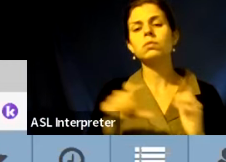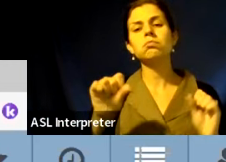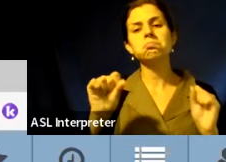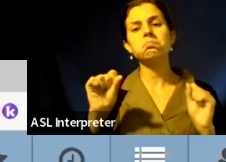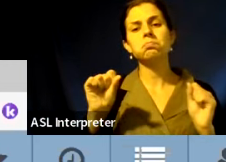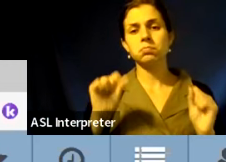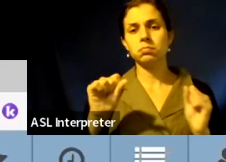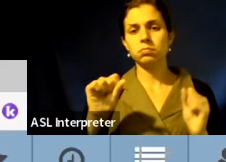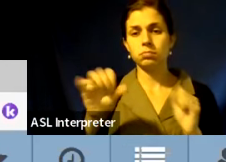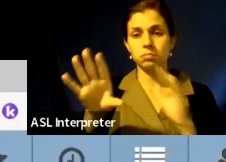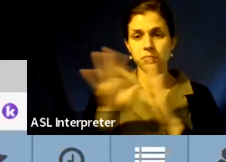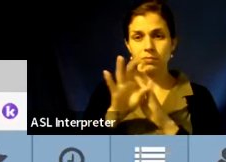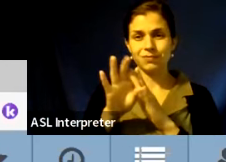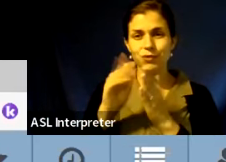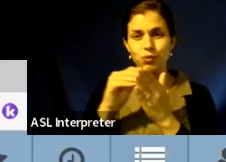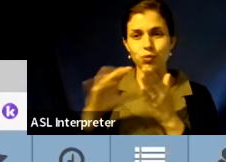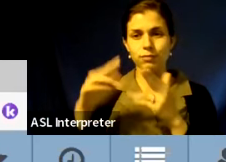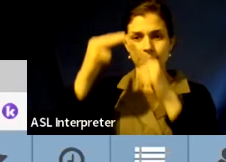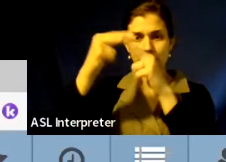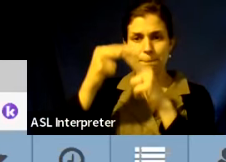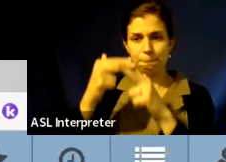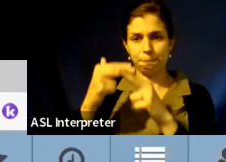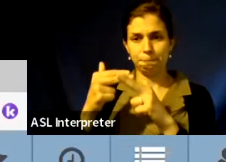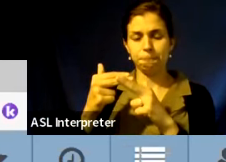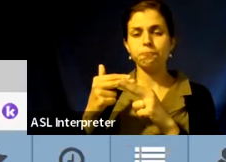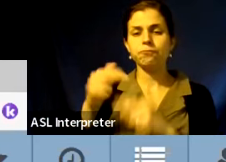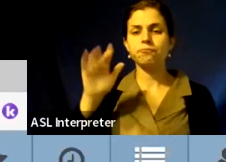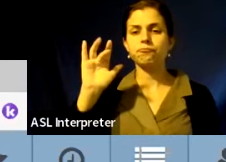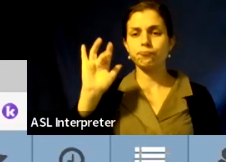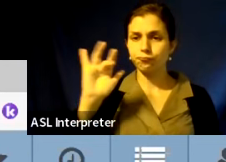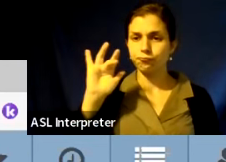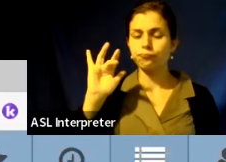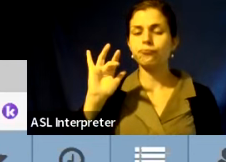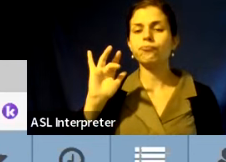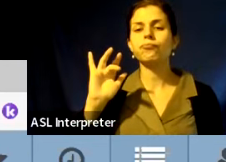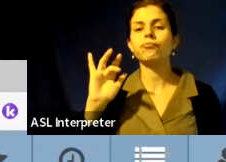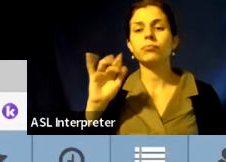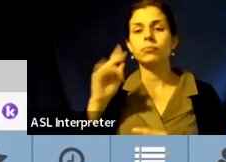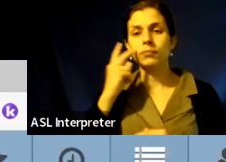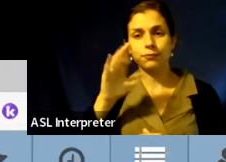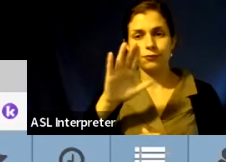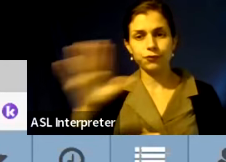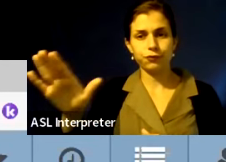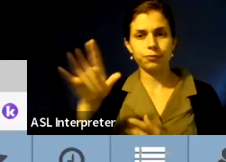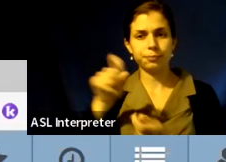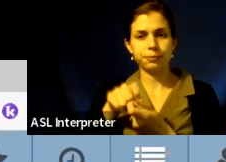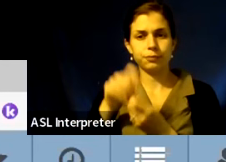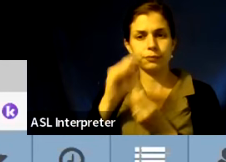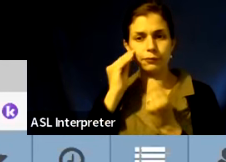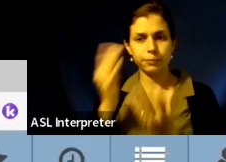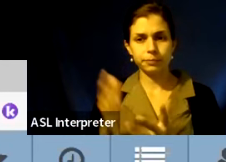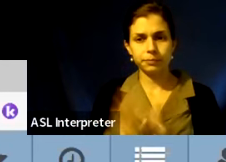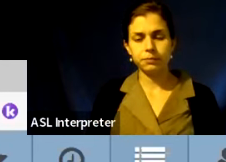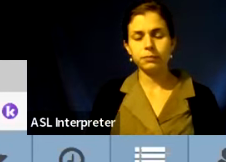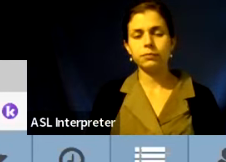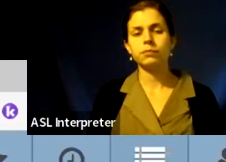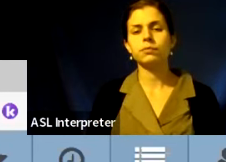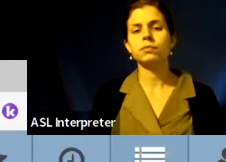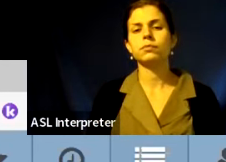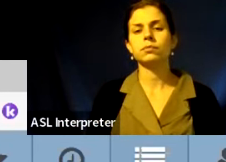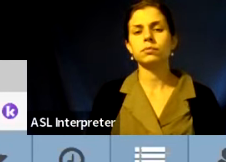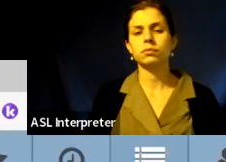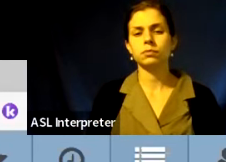student here and then look at information pertaining to that student as you navigate through the app. So